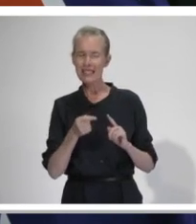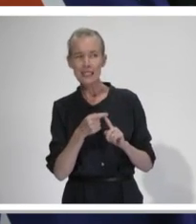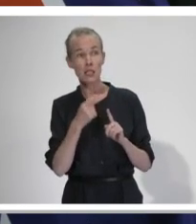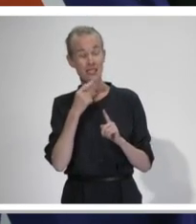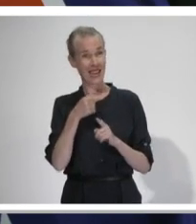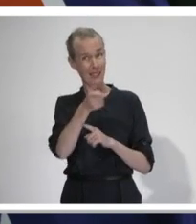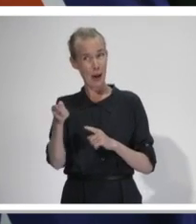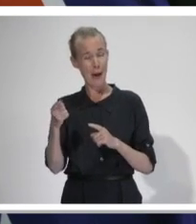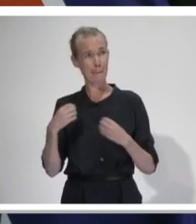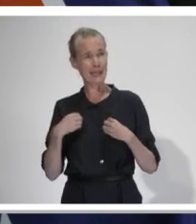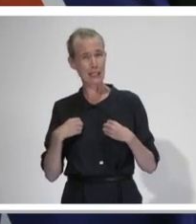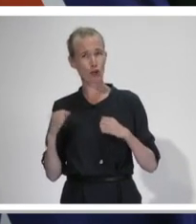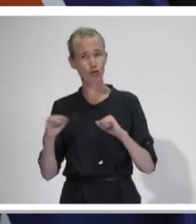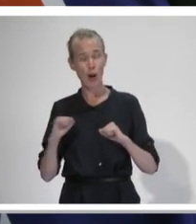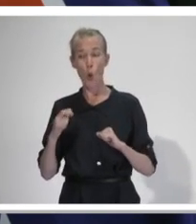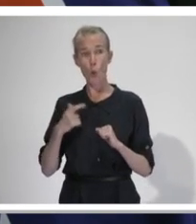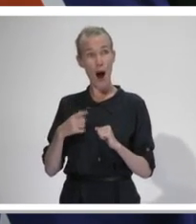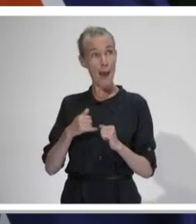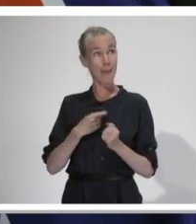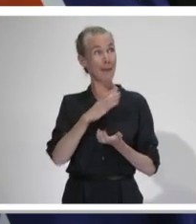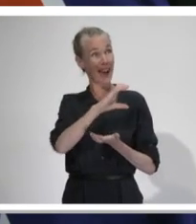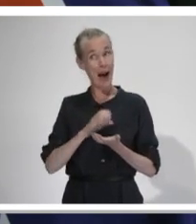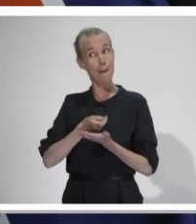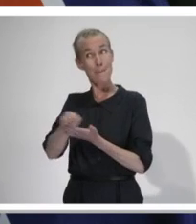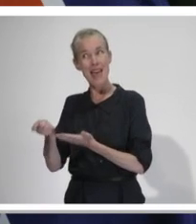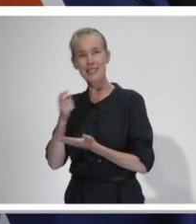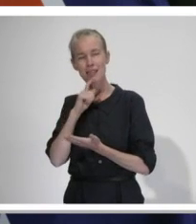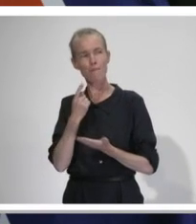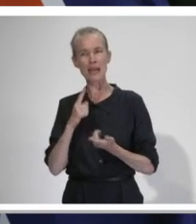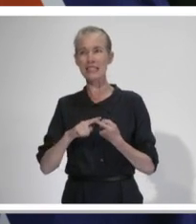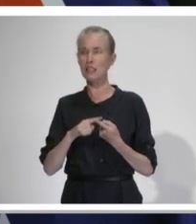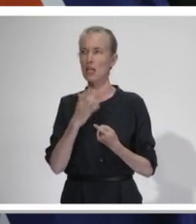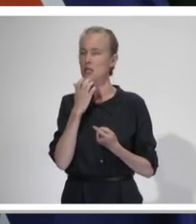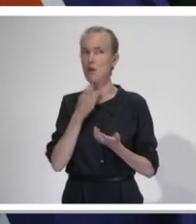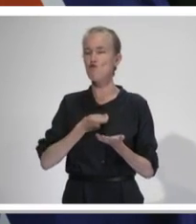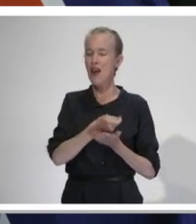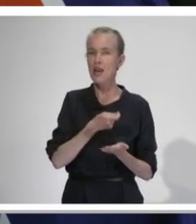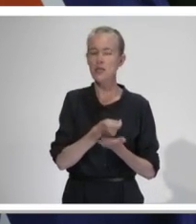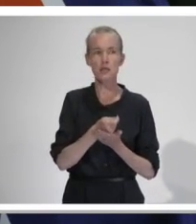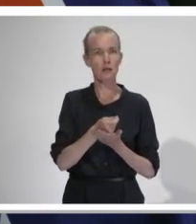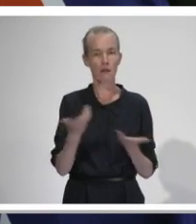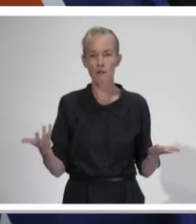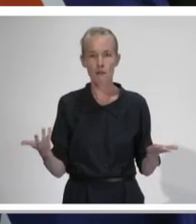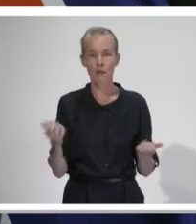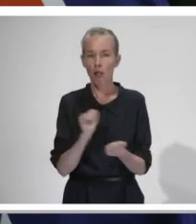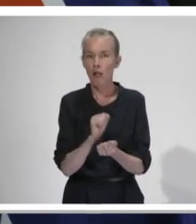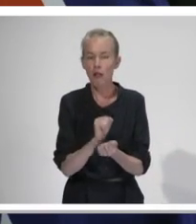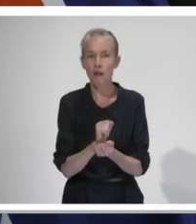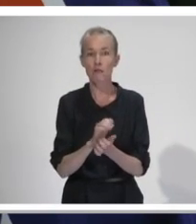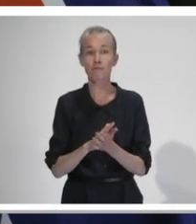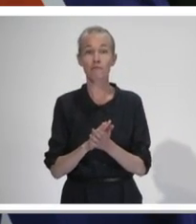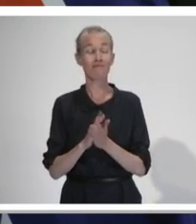we are considering that. Obviously, we made some interim steps earlier this week in that regard in terms of the legislative changes, but we need to